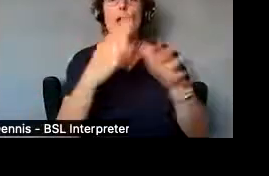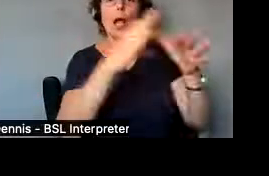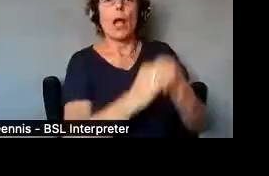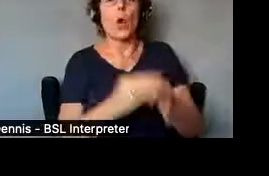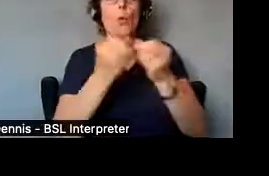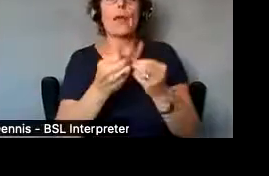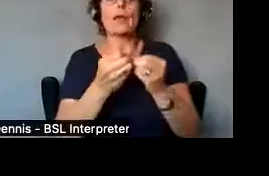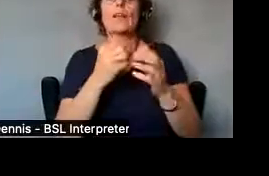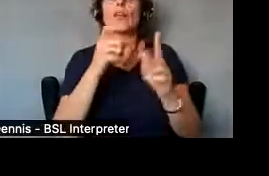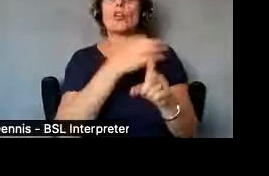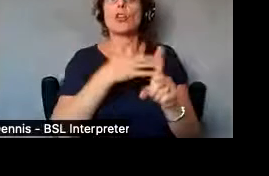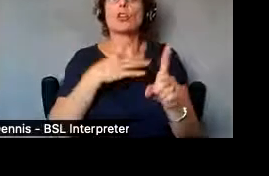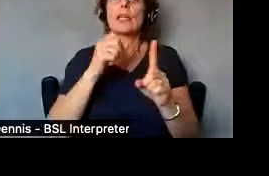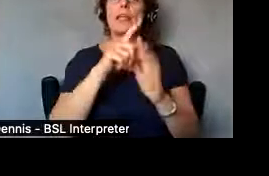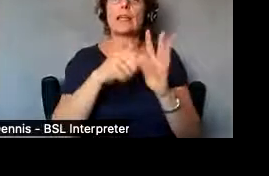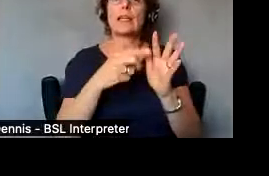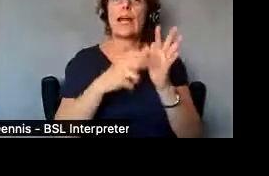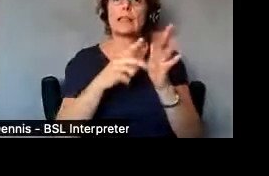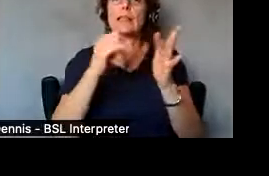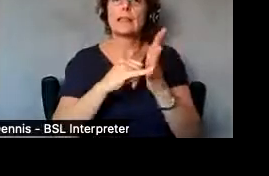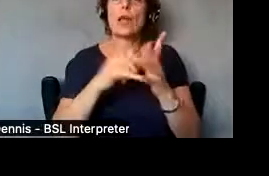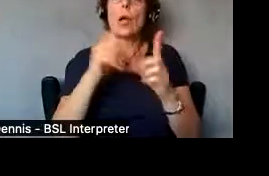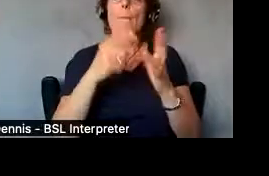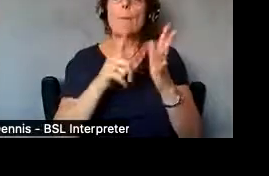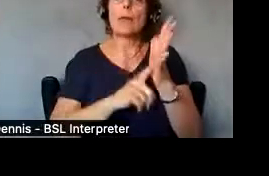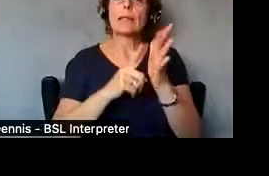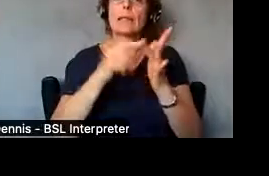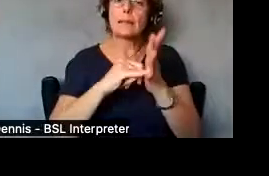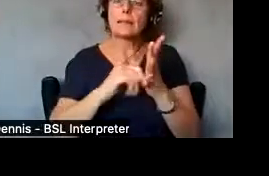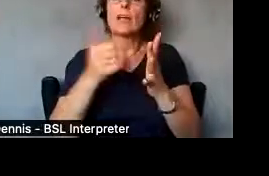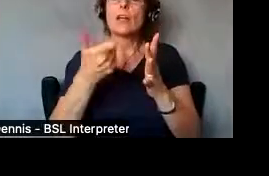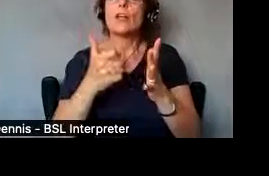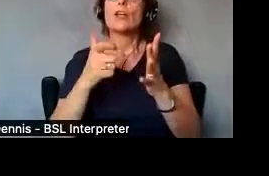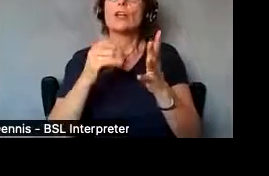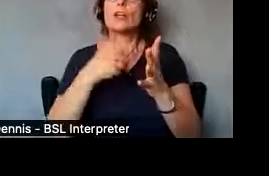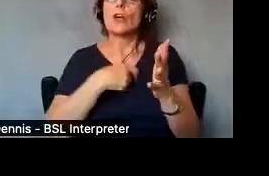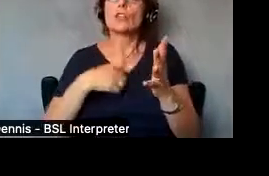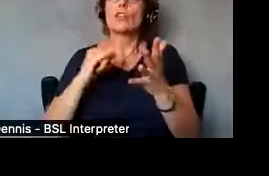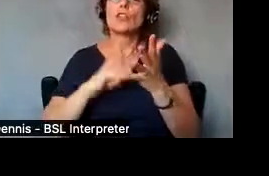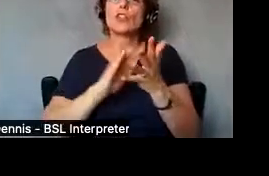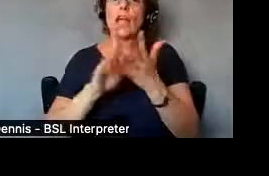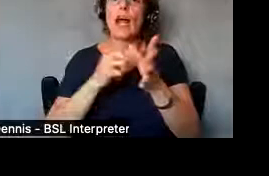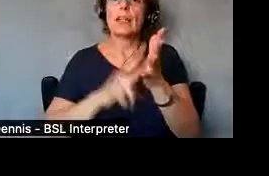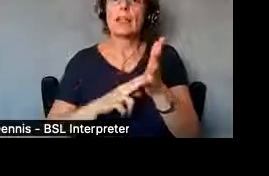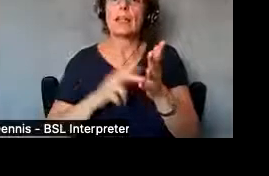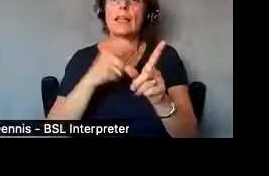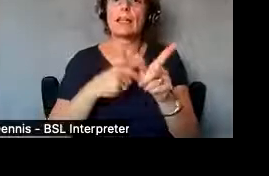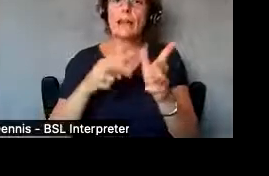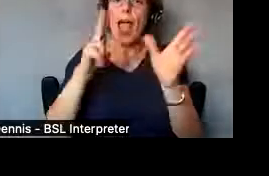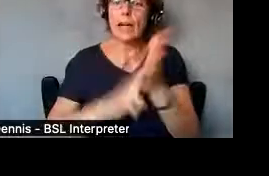Polis and Dr. Dongshang Yang at the University of Michigan, who have actually created a rabbit